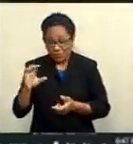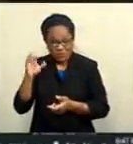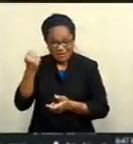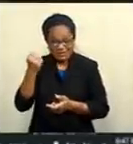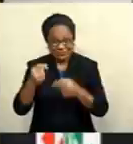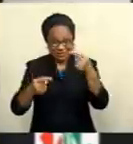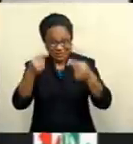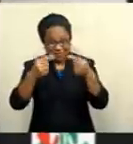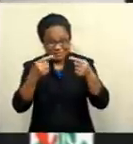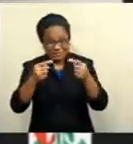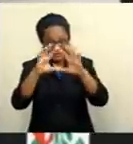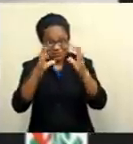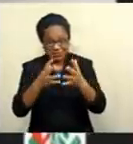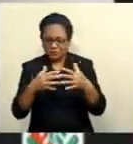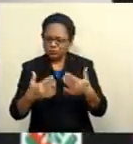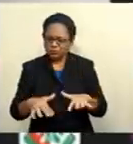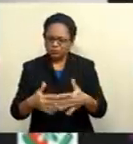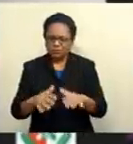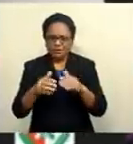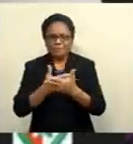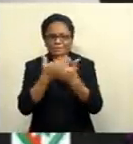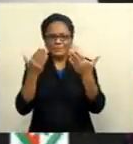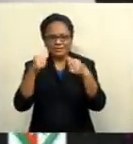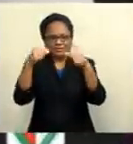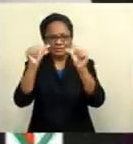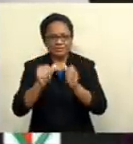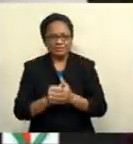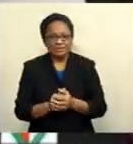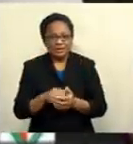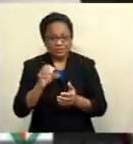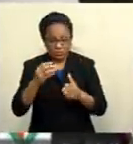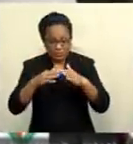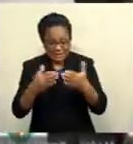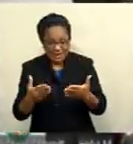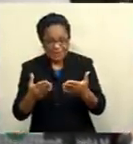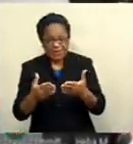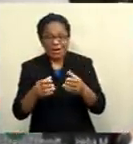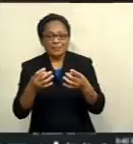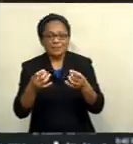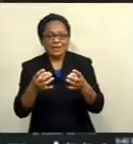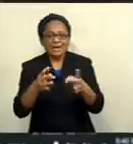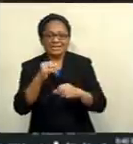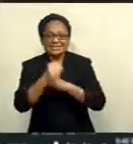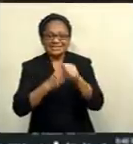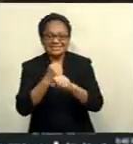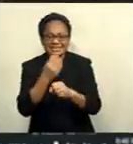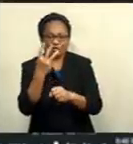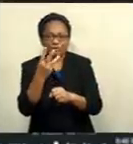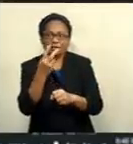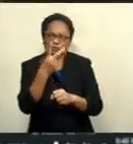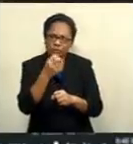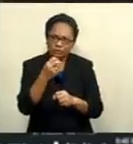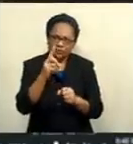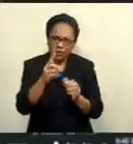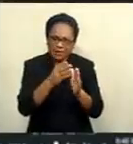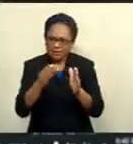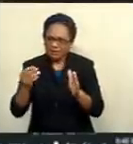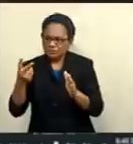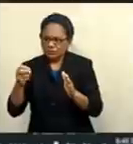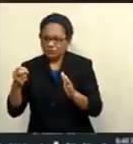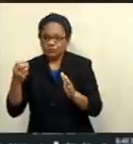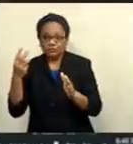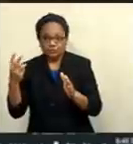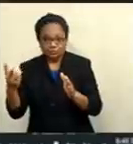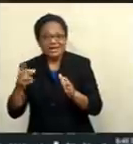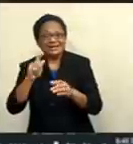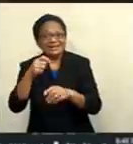14-year-old. Fiji's online chess team is also gearing for Season 3 of the 2021-2022 Global Chess League next